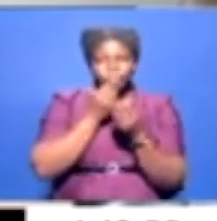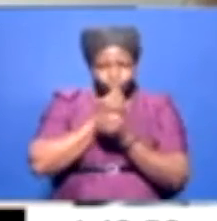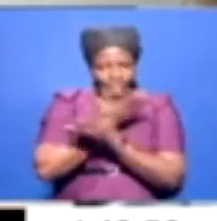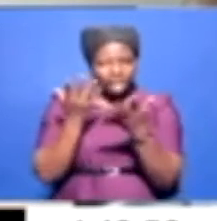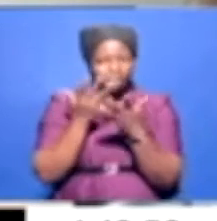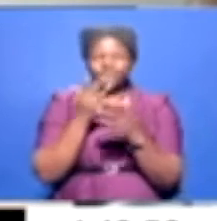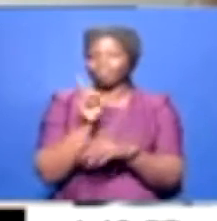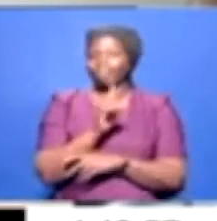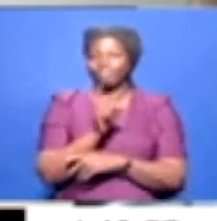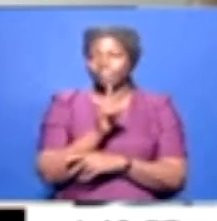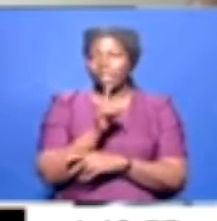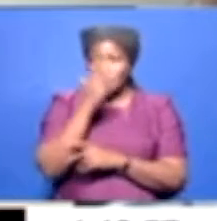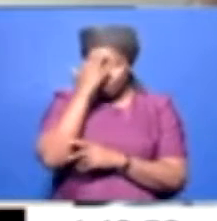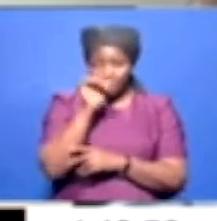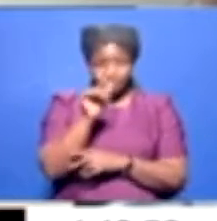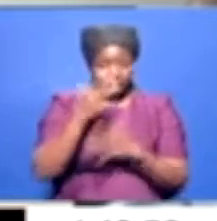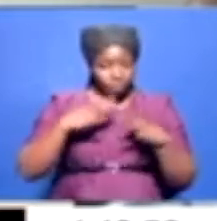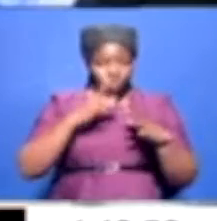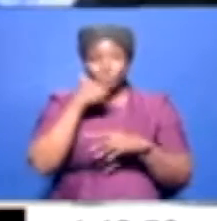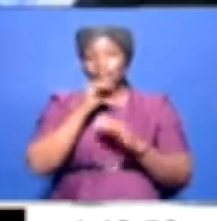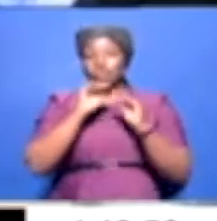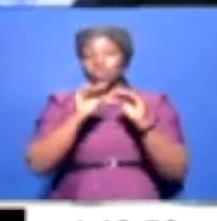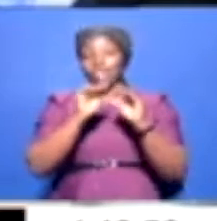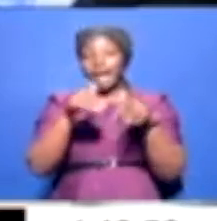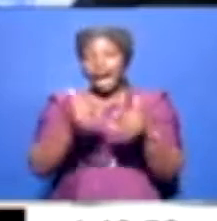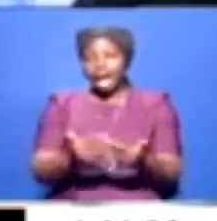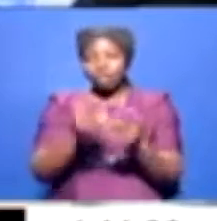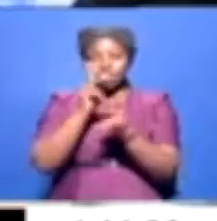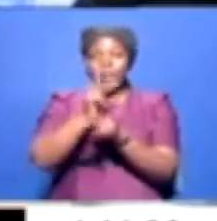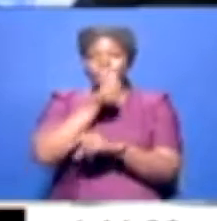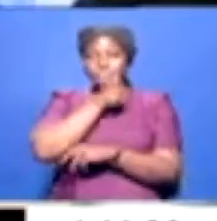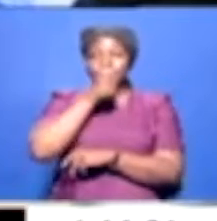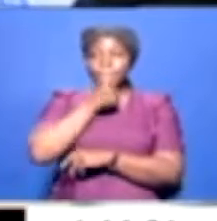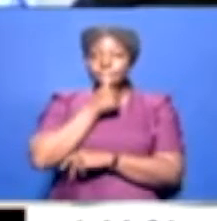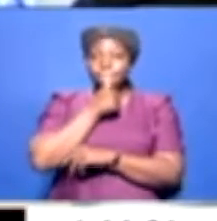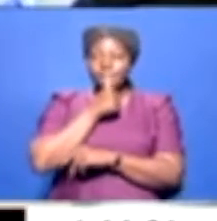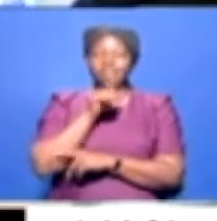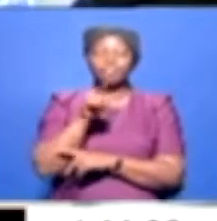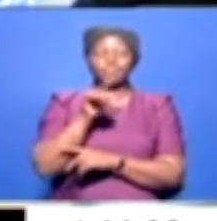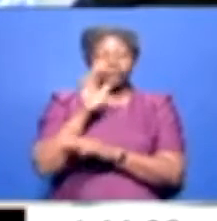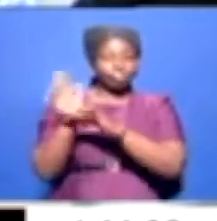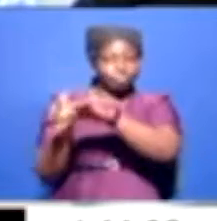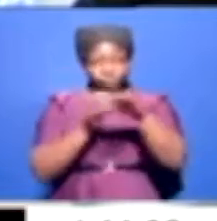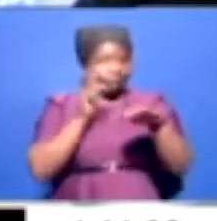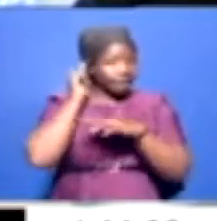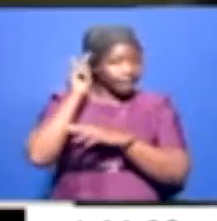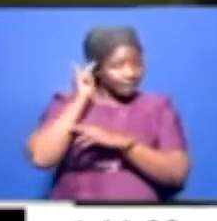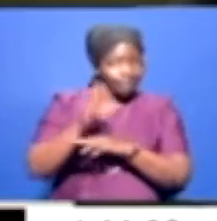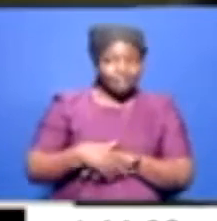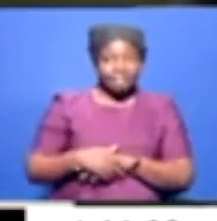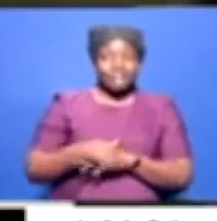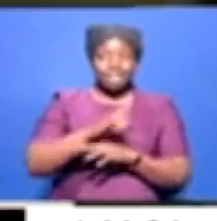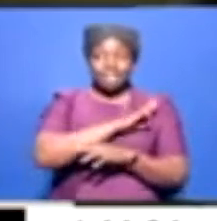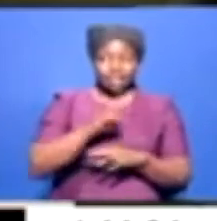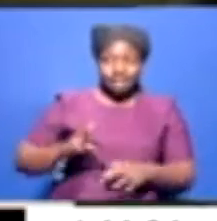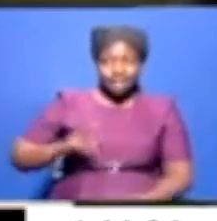wamefunzwa jinsi ya kuweka siri. And in Kisii, the Interreligious Council has warned politicians